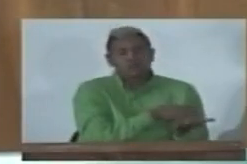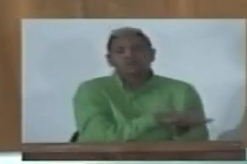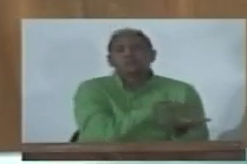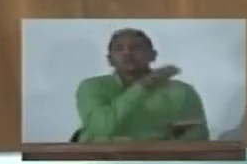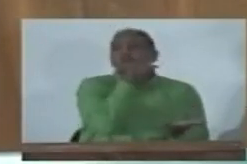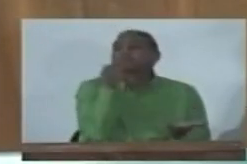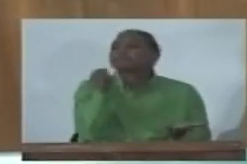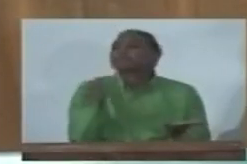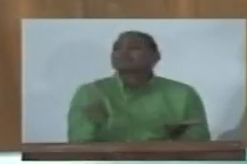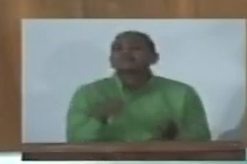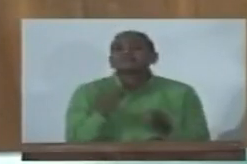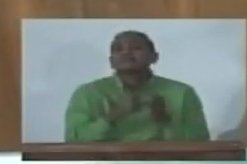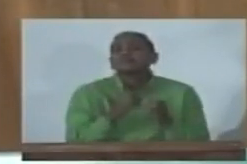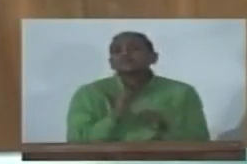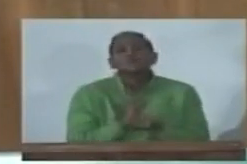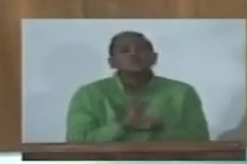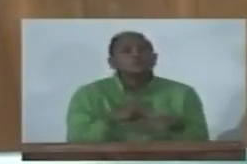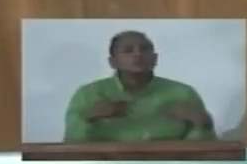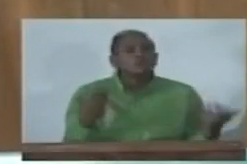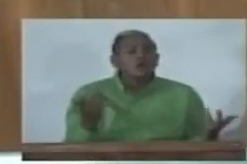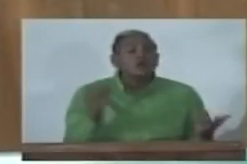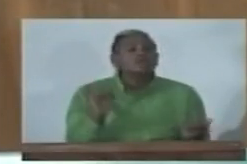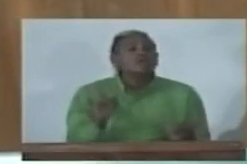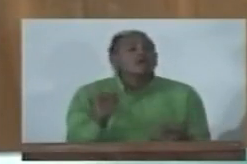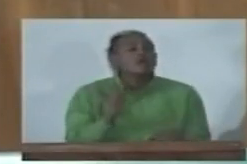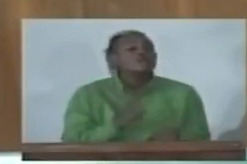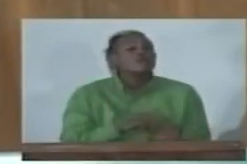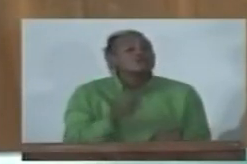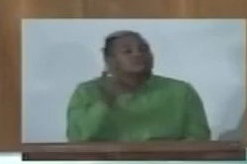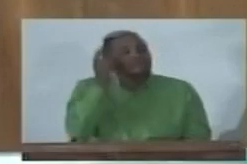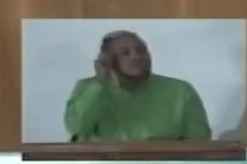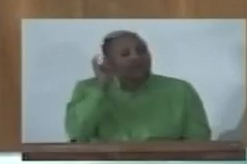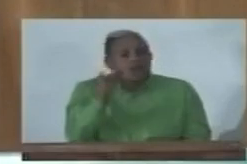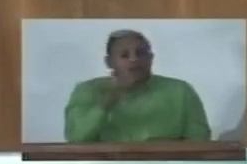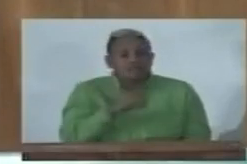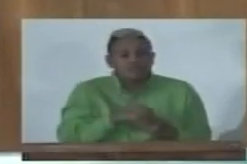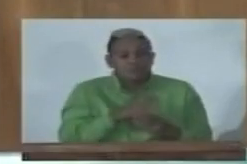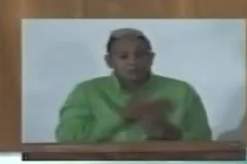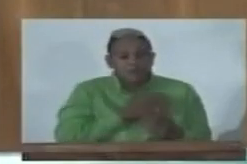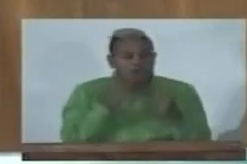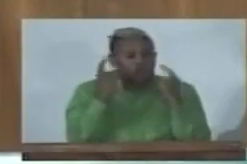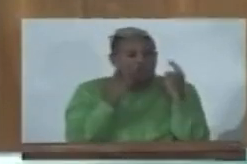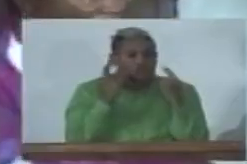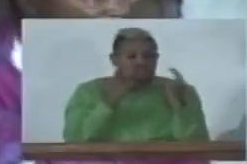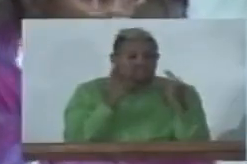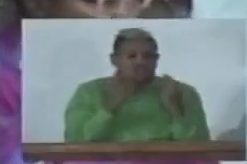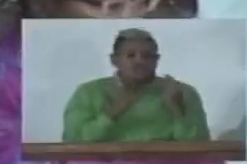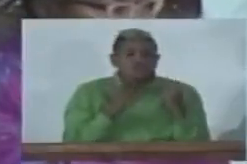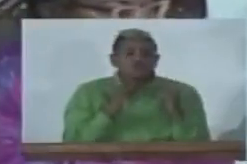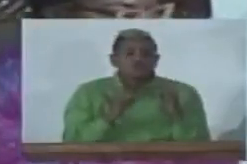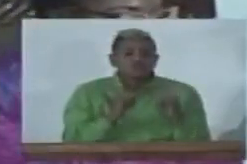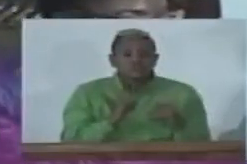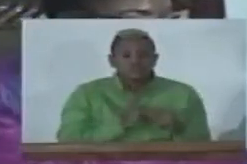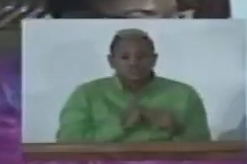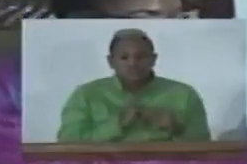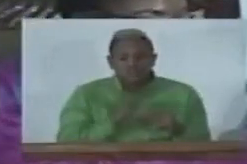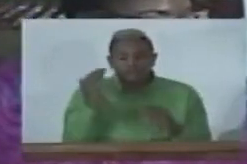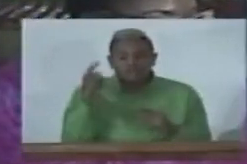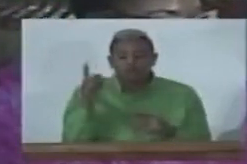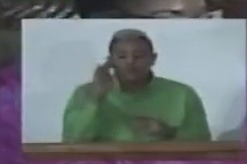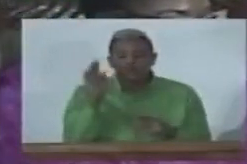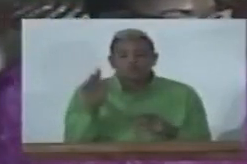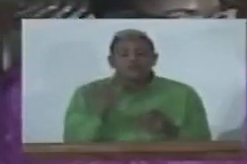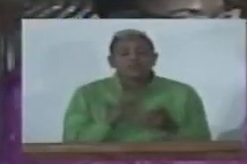And that, of course, you'd appreciate has a lot to do with my concern, which I hope you will